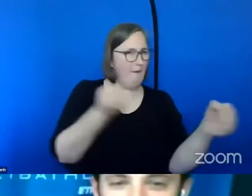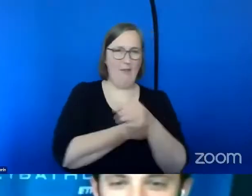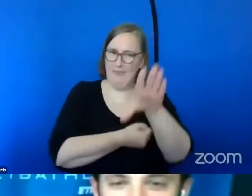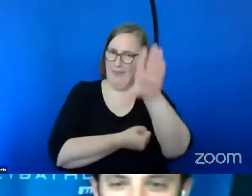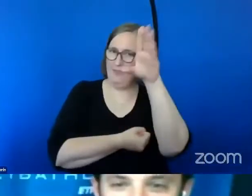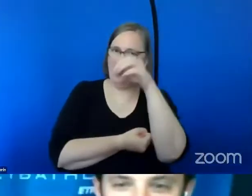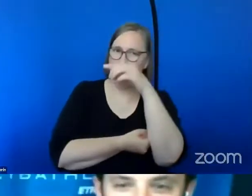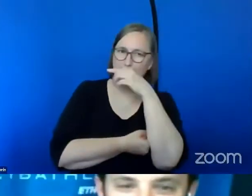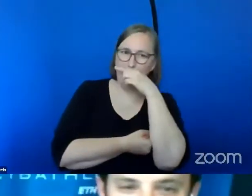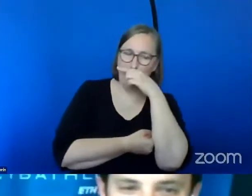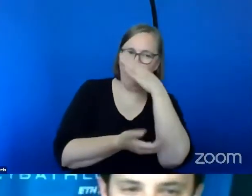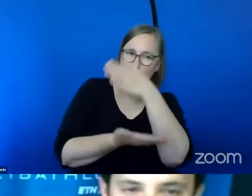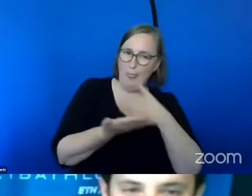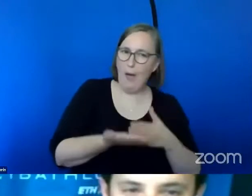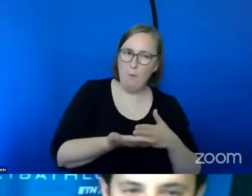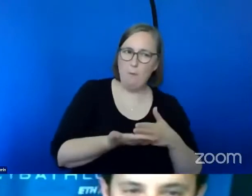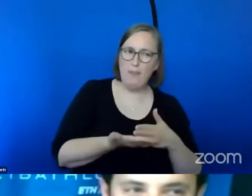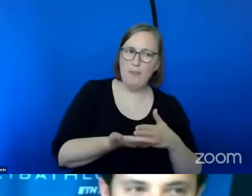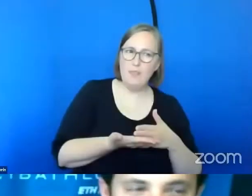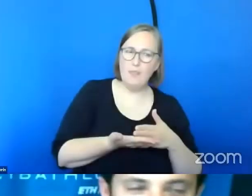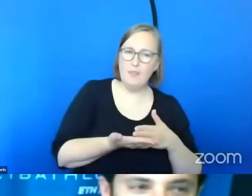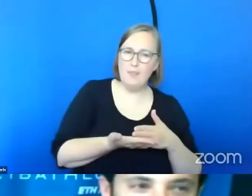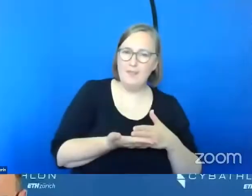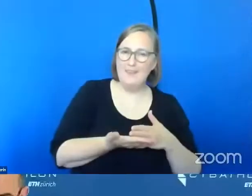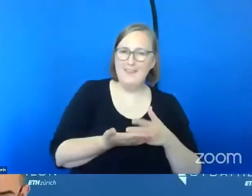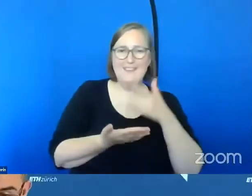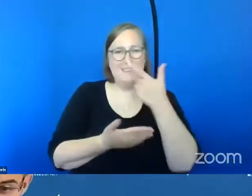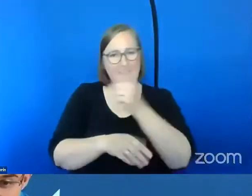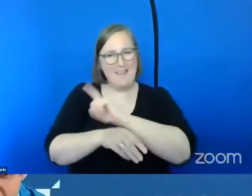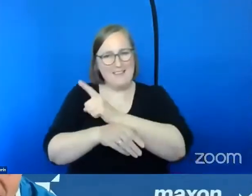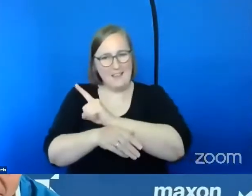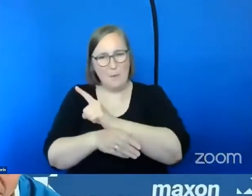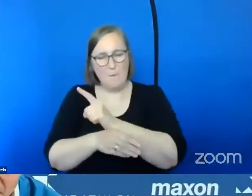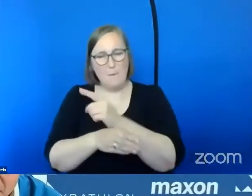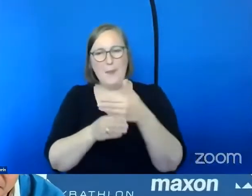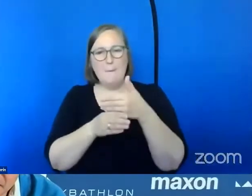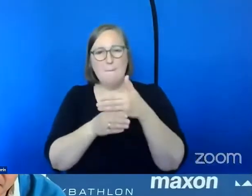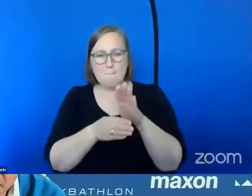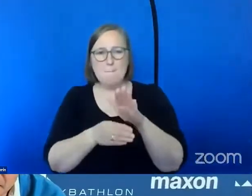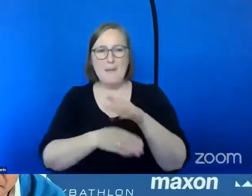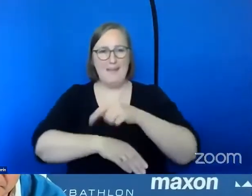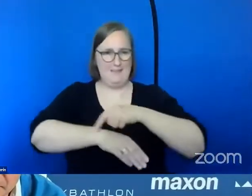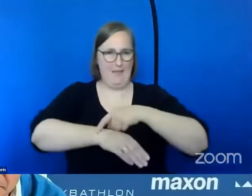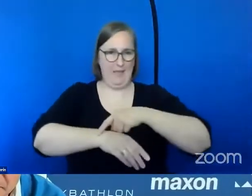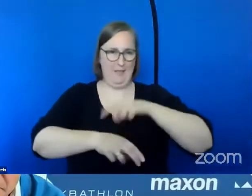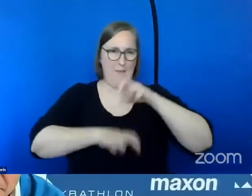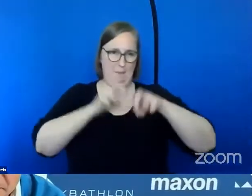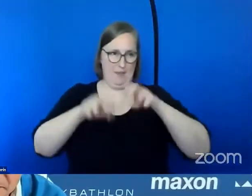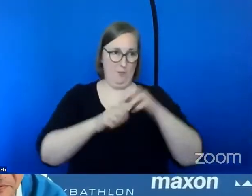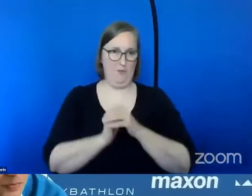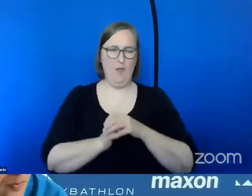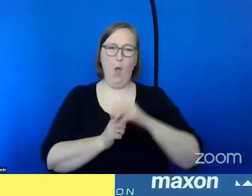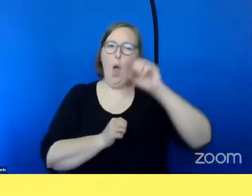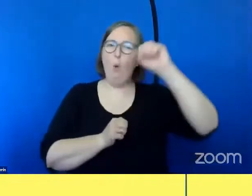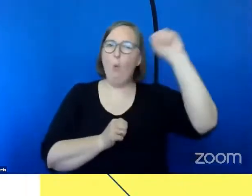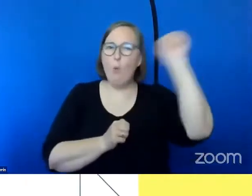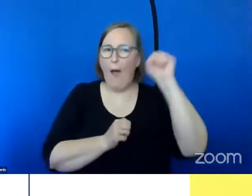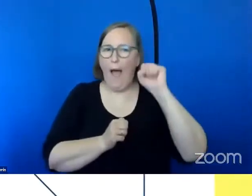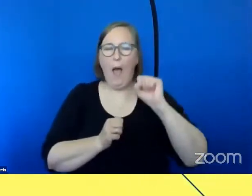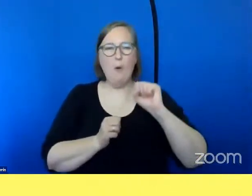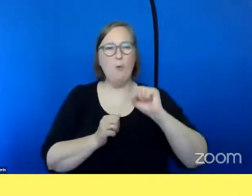from Magnus Niska. But it is the Smart Arm team in Paris that have won the arm prosthesis race